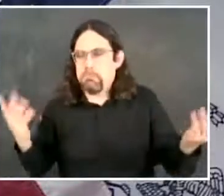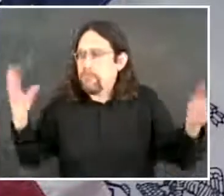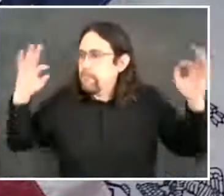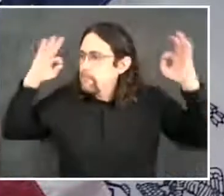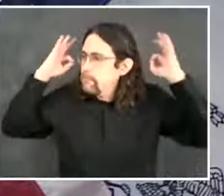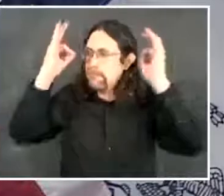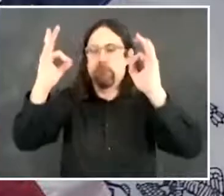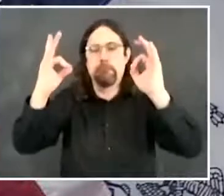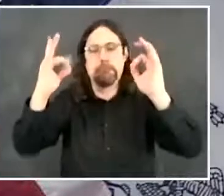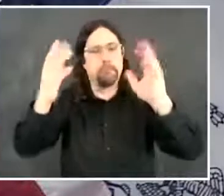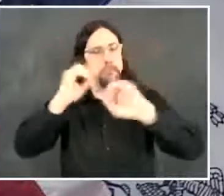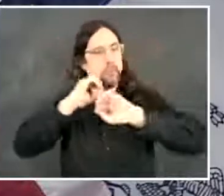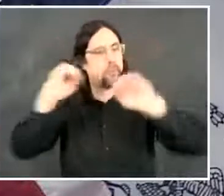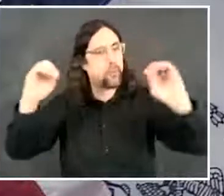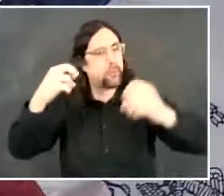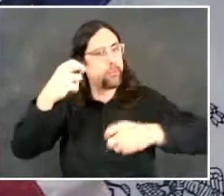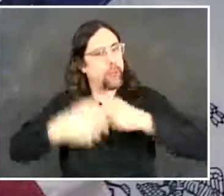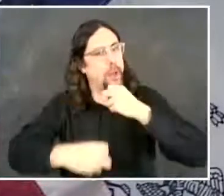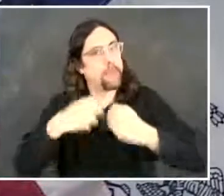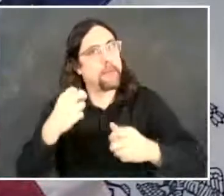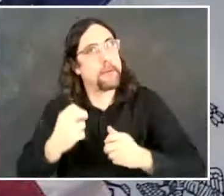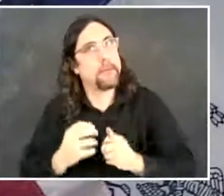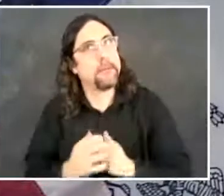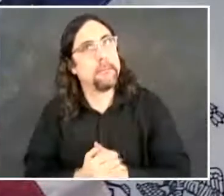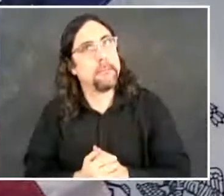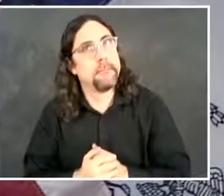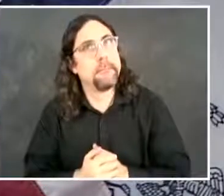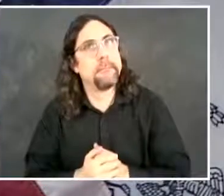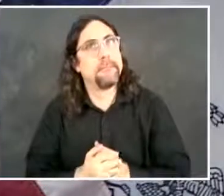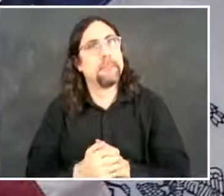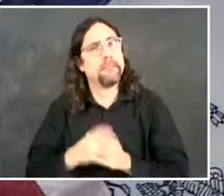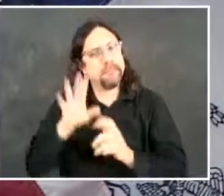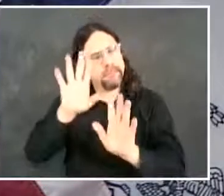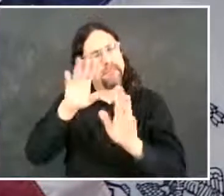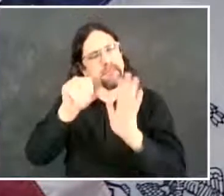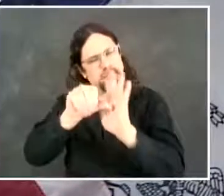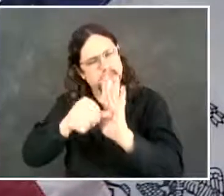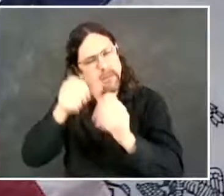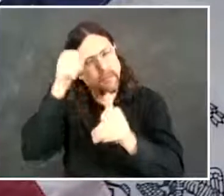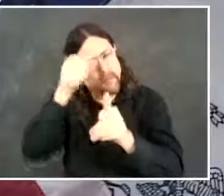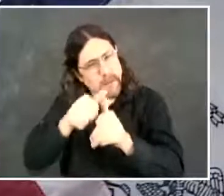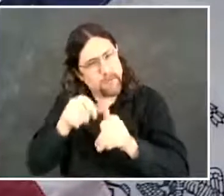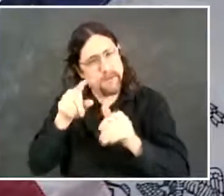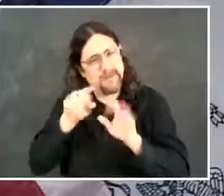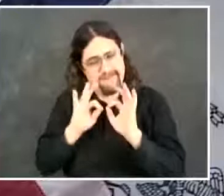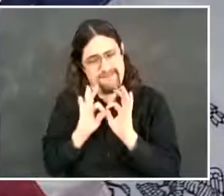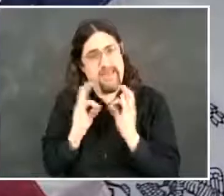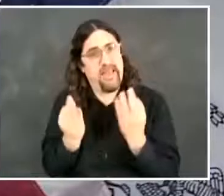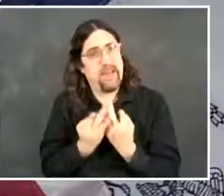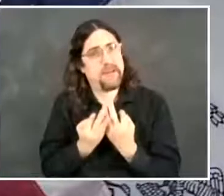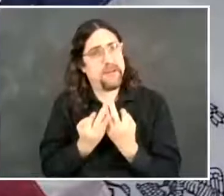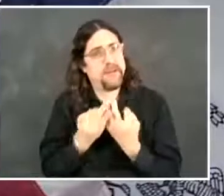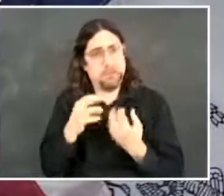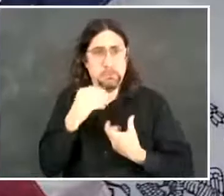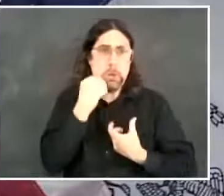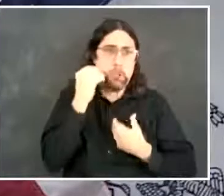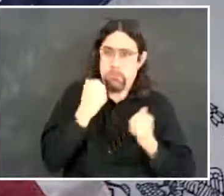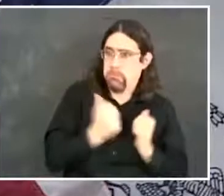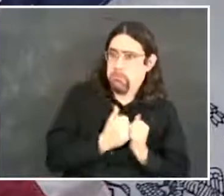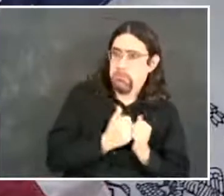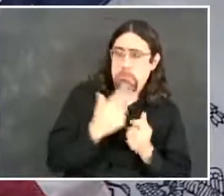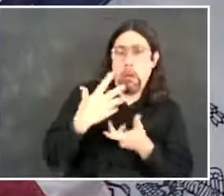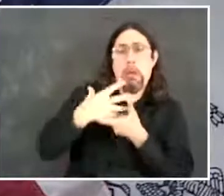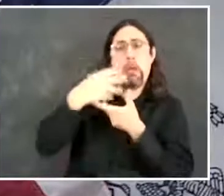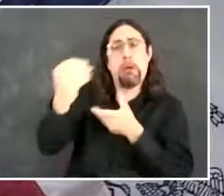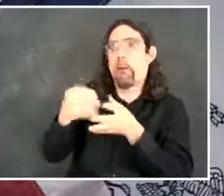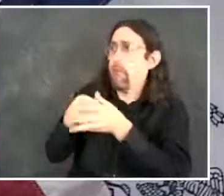already have been exposed to each other, but that, in terms of you keep moving, you think about just life